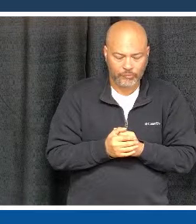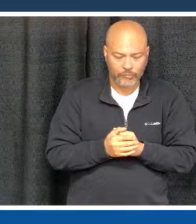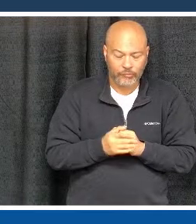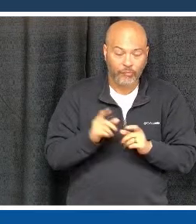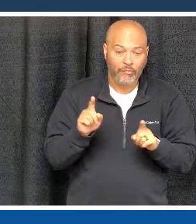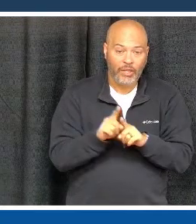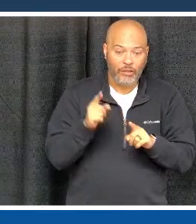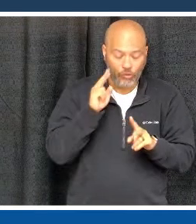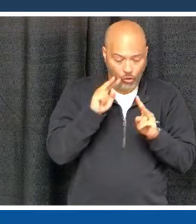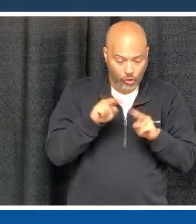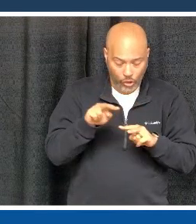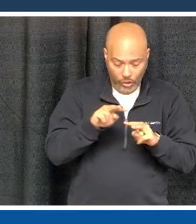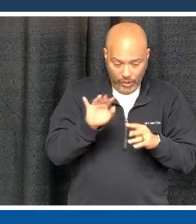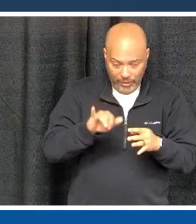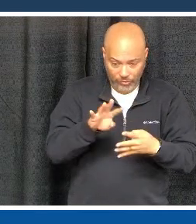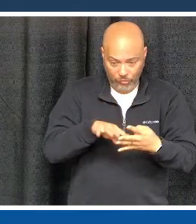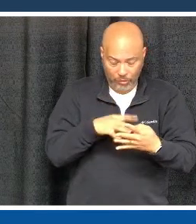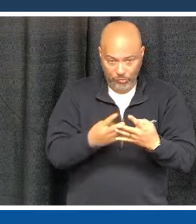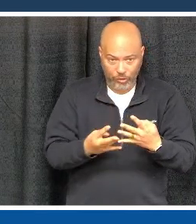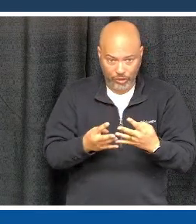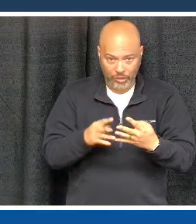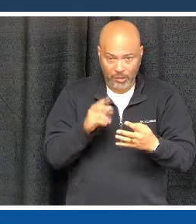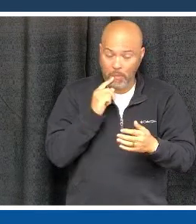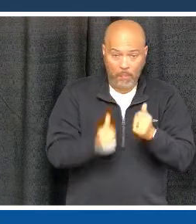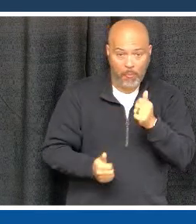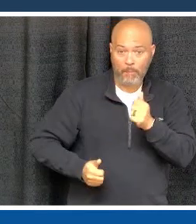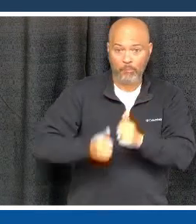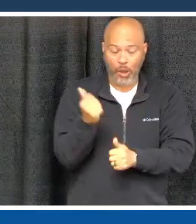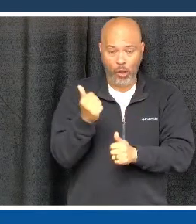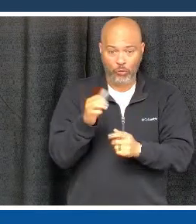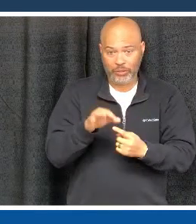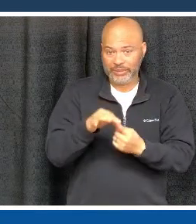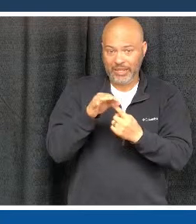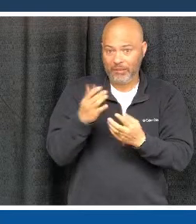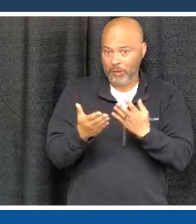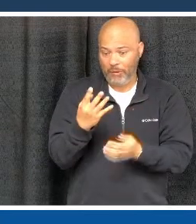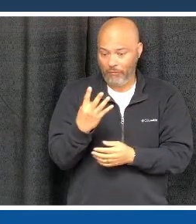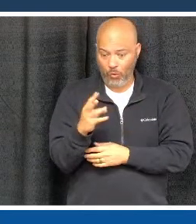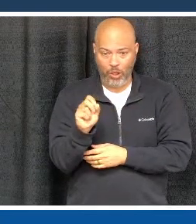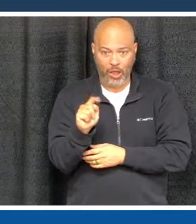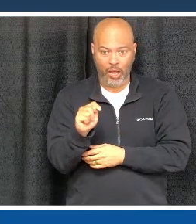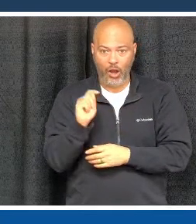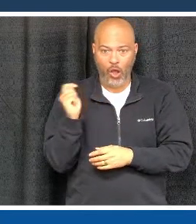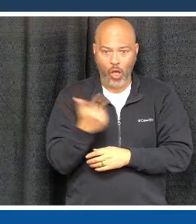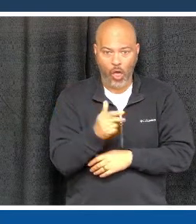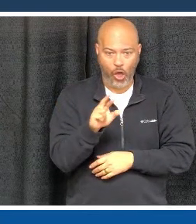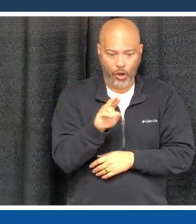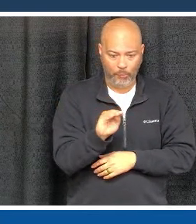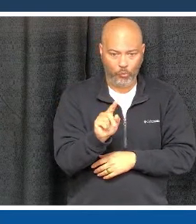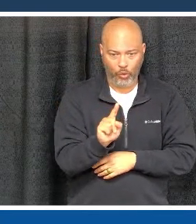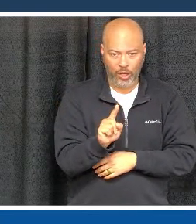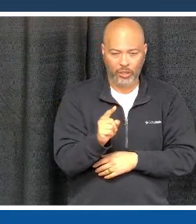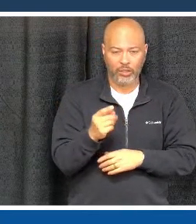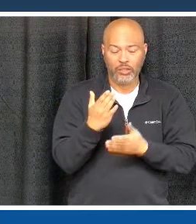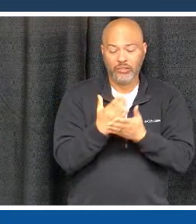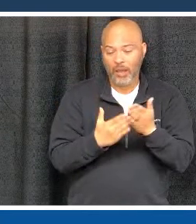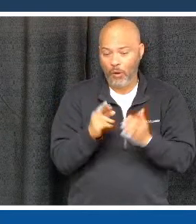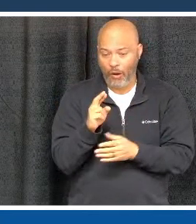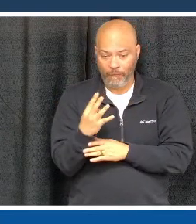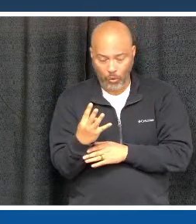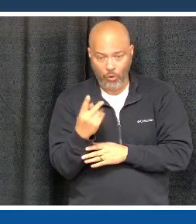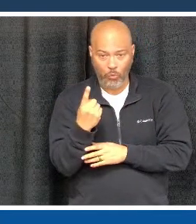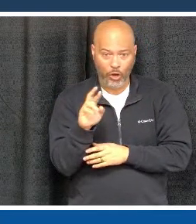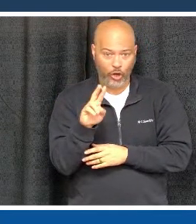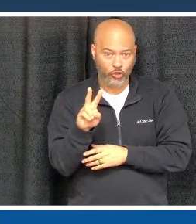As we look further at these, the majority of them, with the exception of 4 lots, are all zoned RM1. A few are R4. We have